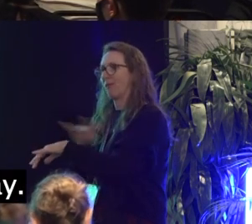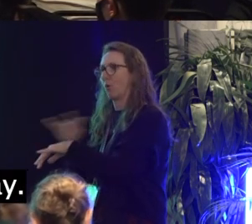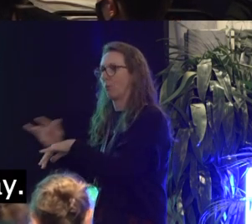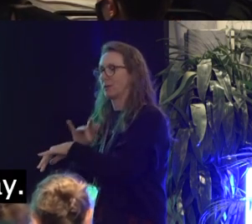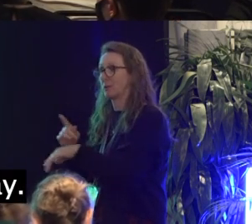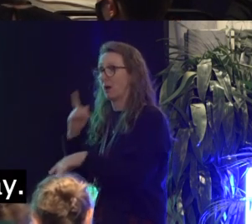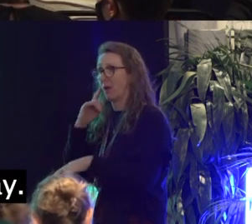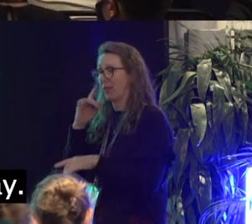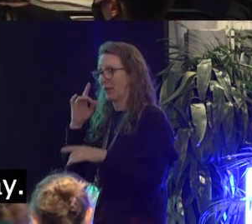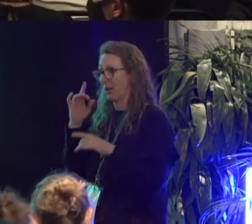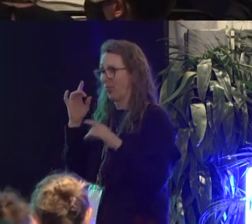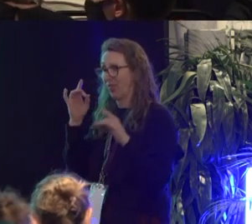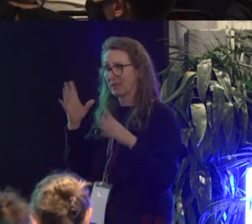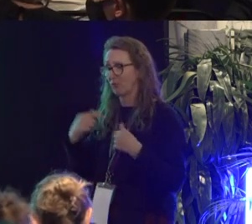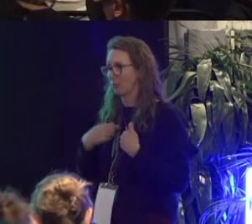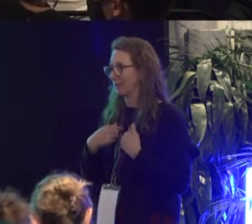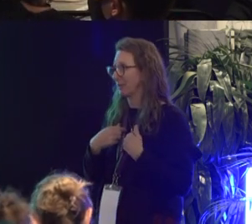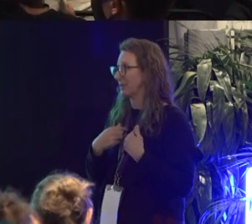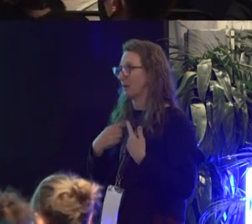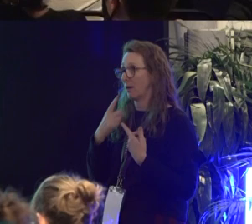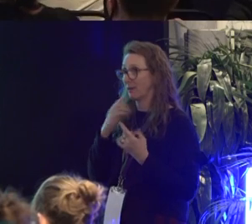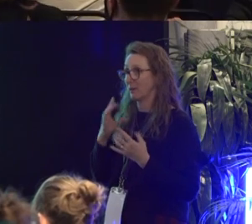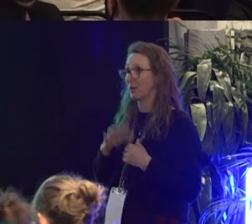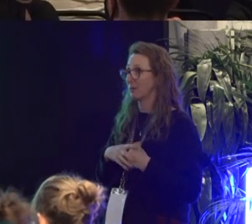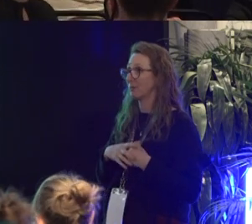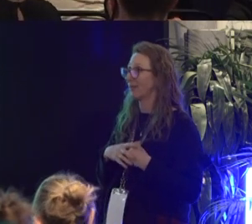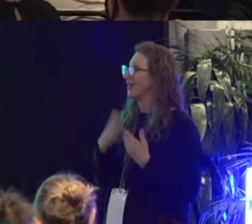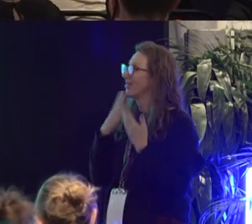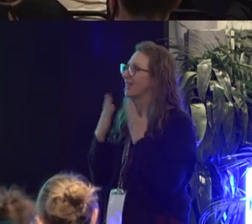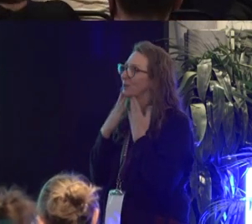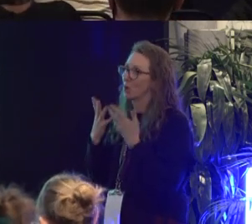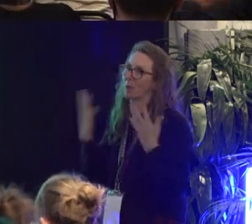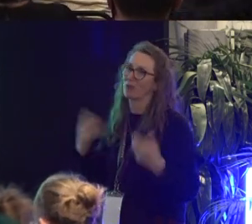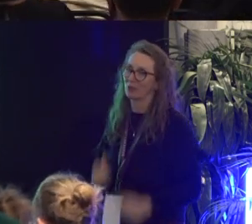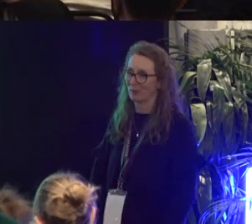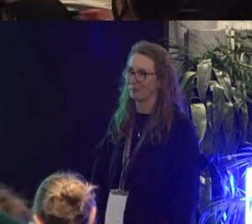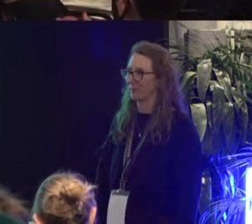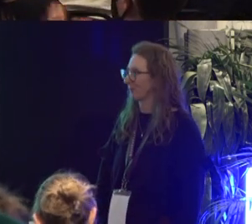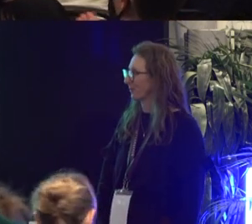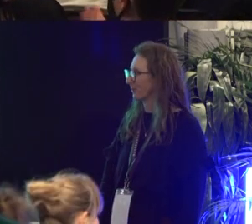that's all I've got to say. Yeah, okay, thanks very much.